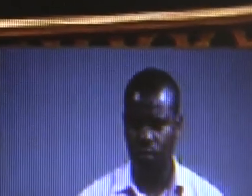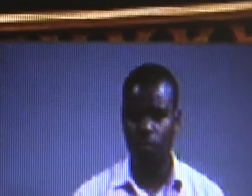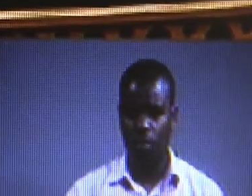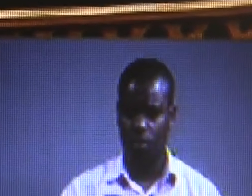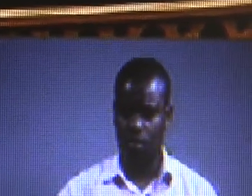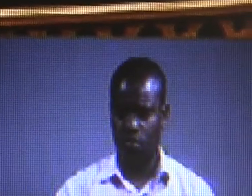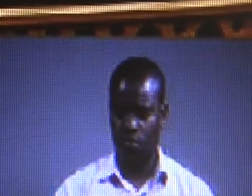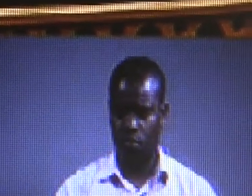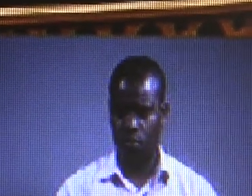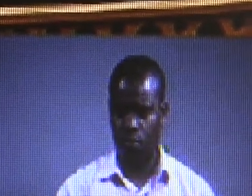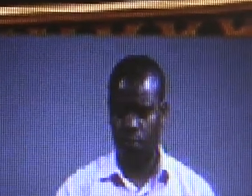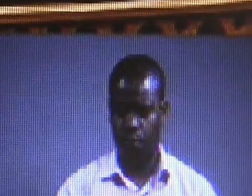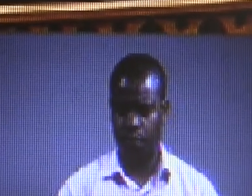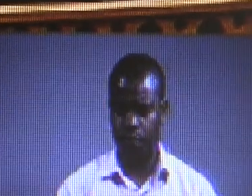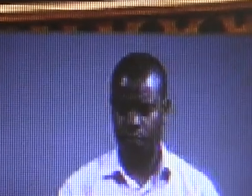place.